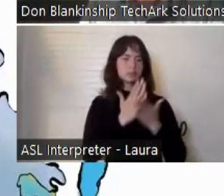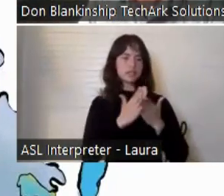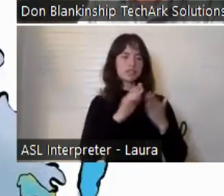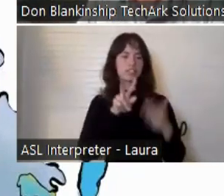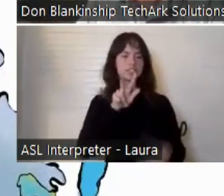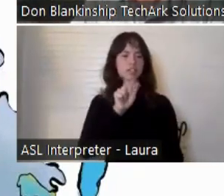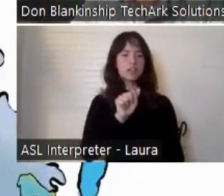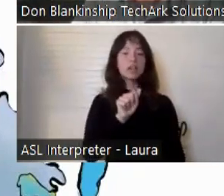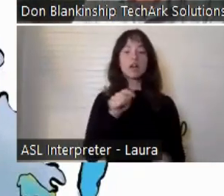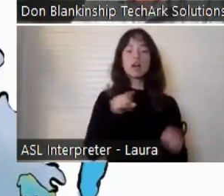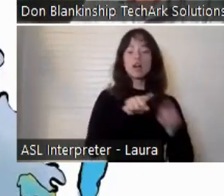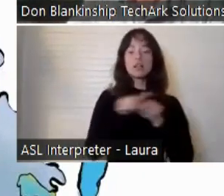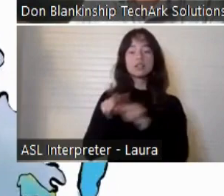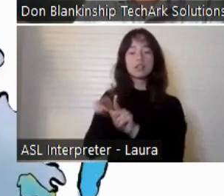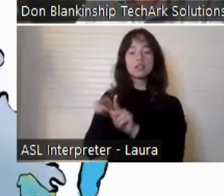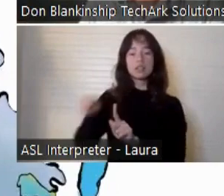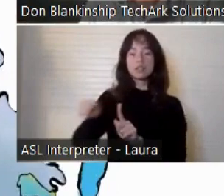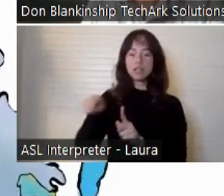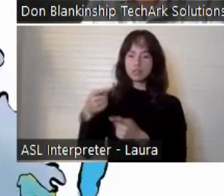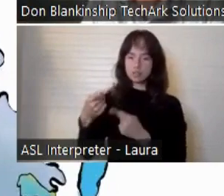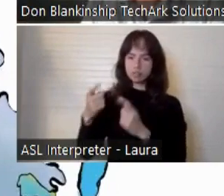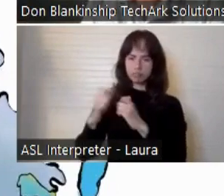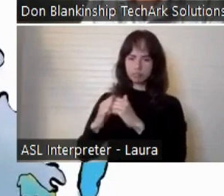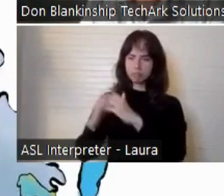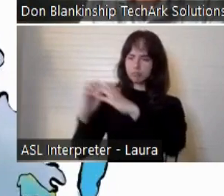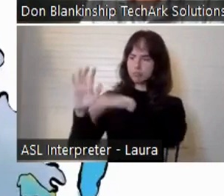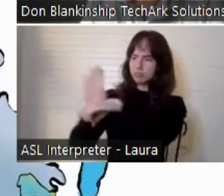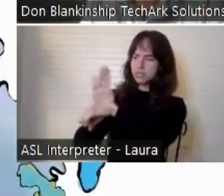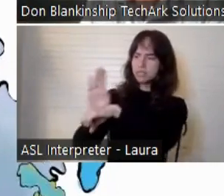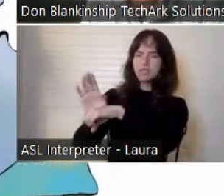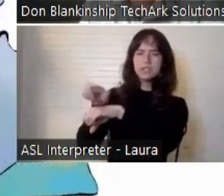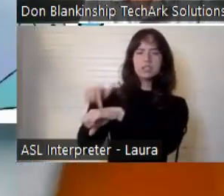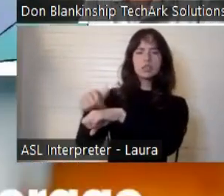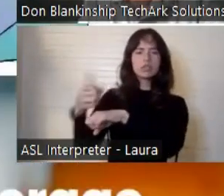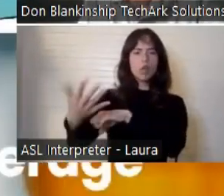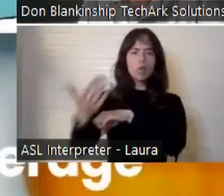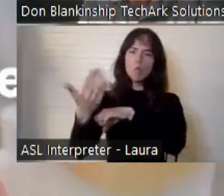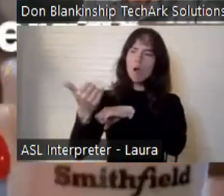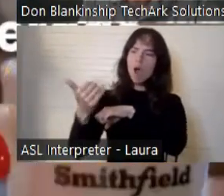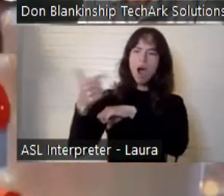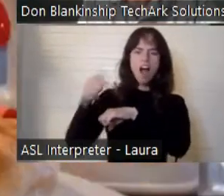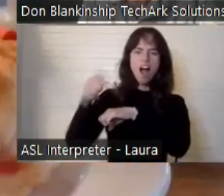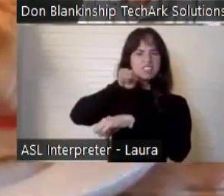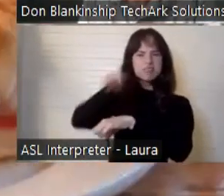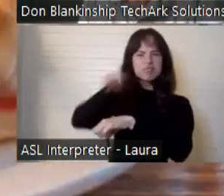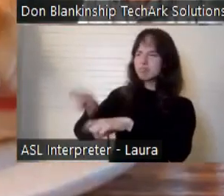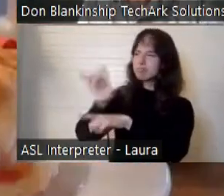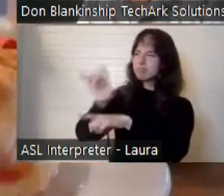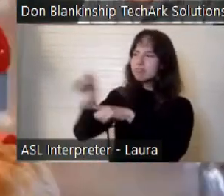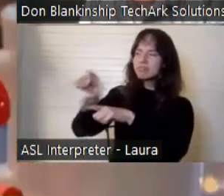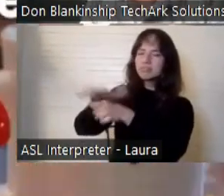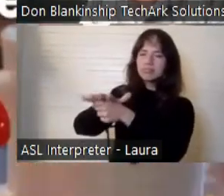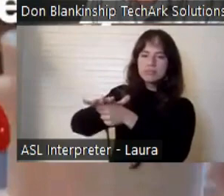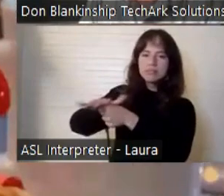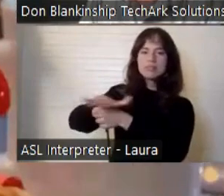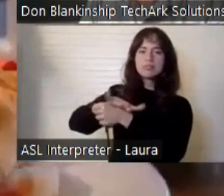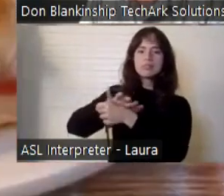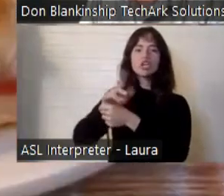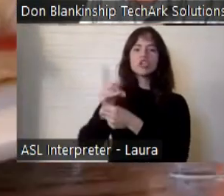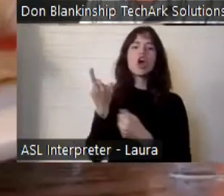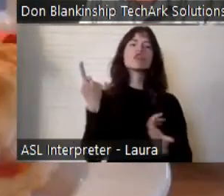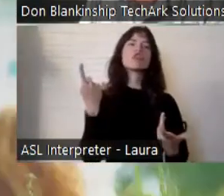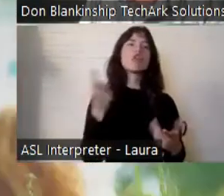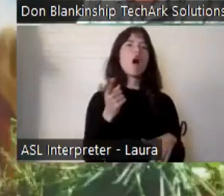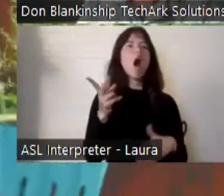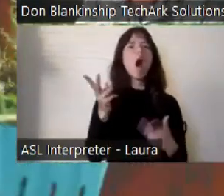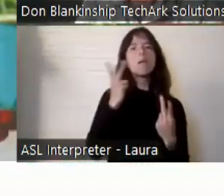themselves as a go-to region, not just a city or a specific destination, and really highlight the benefits and all